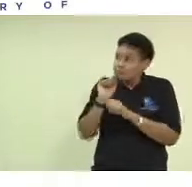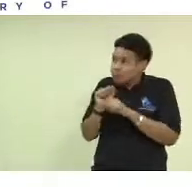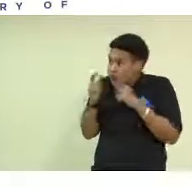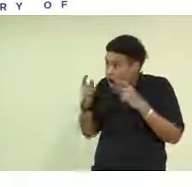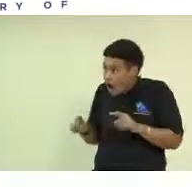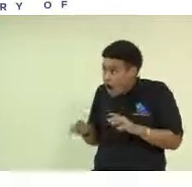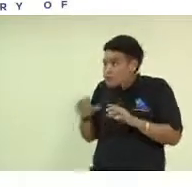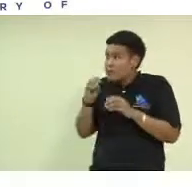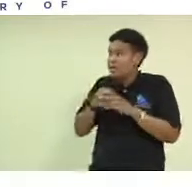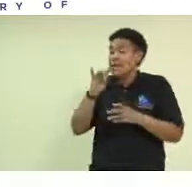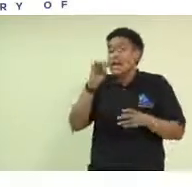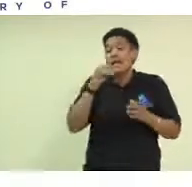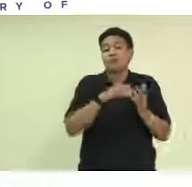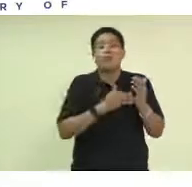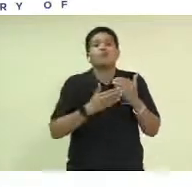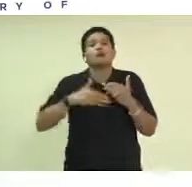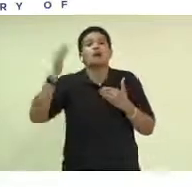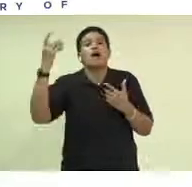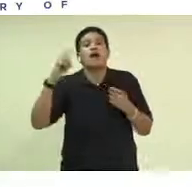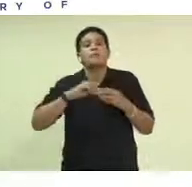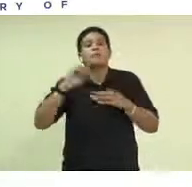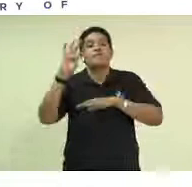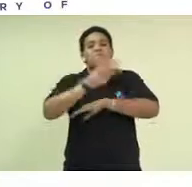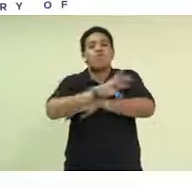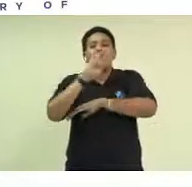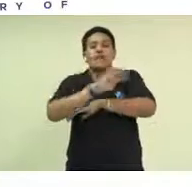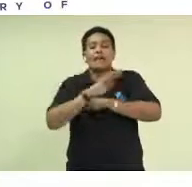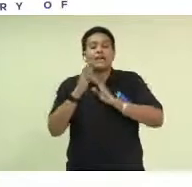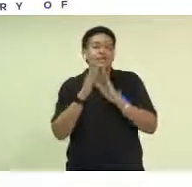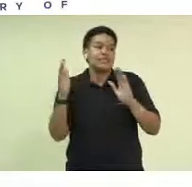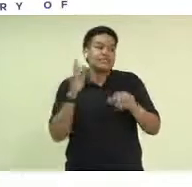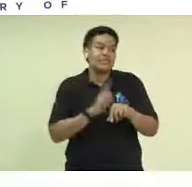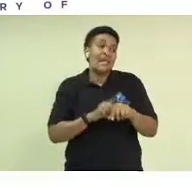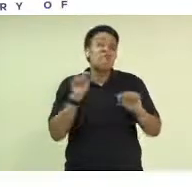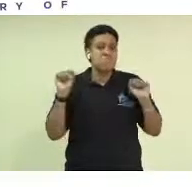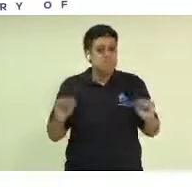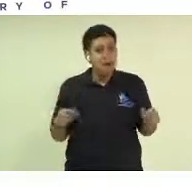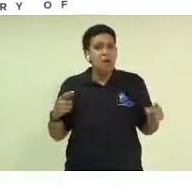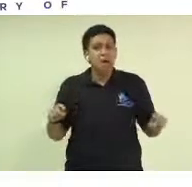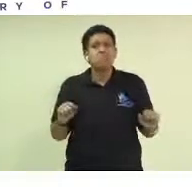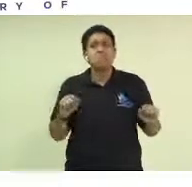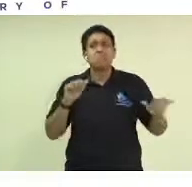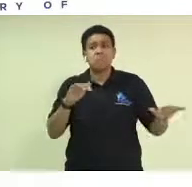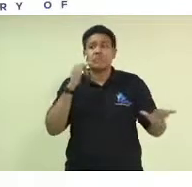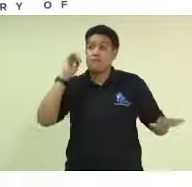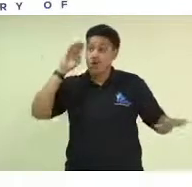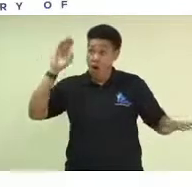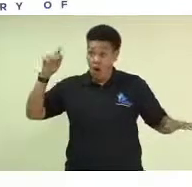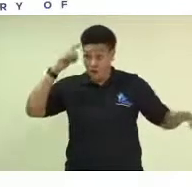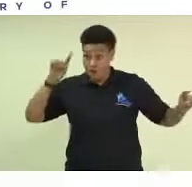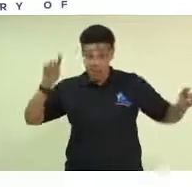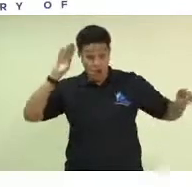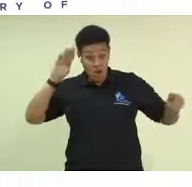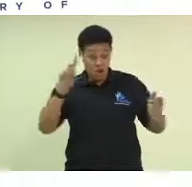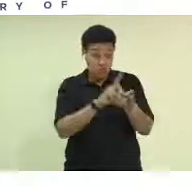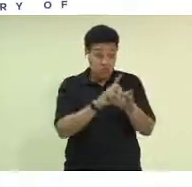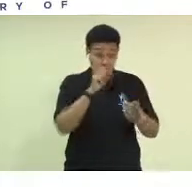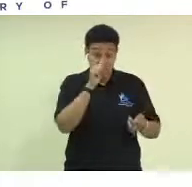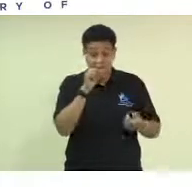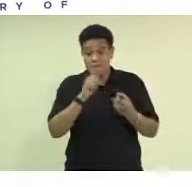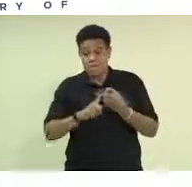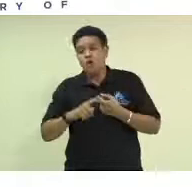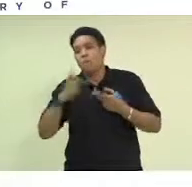we did 80,000 in a 4-day period, once the country comes on board and all hands are on deck.